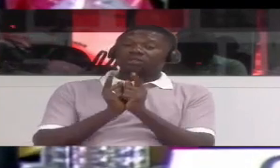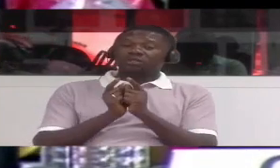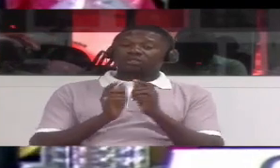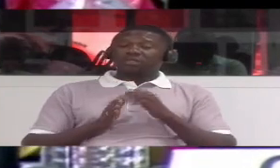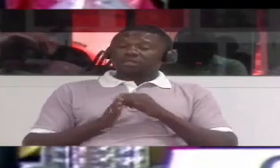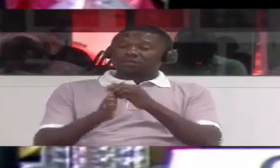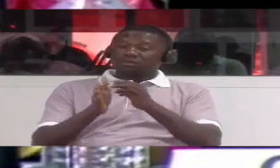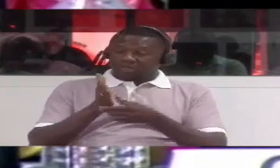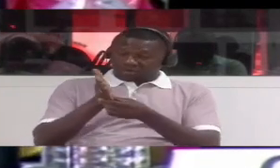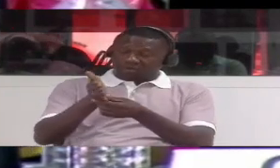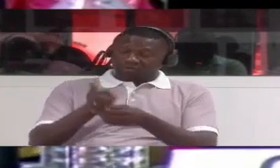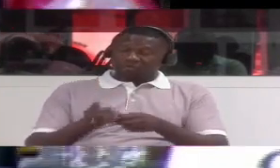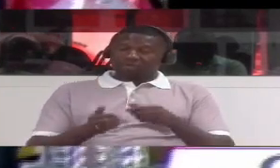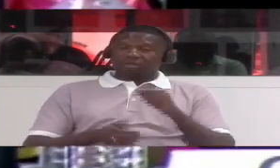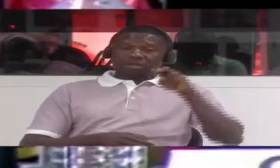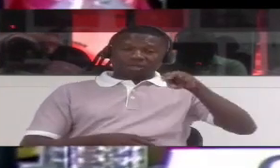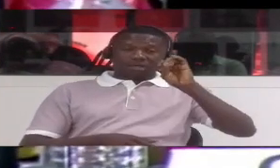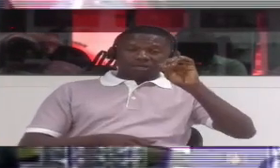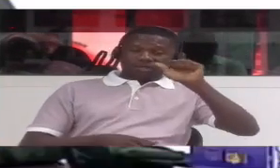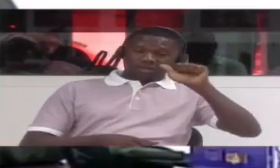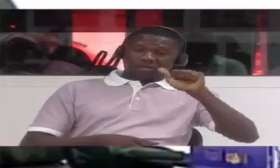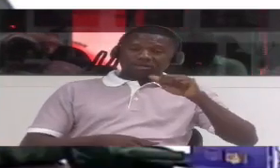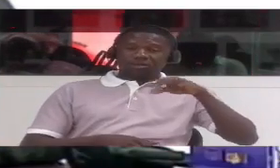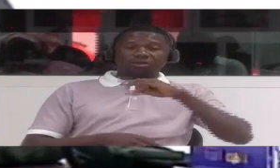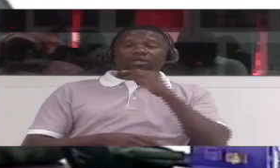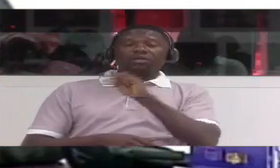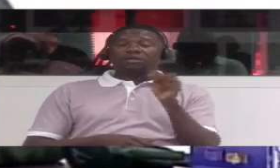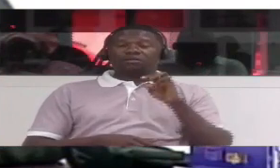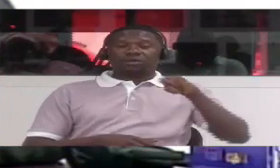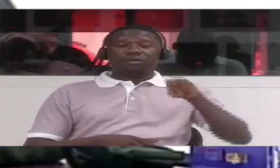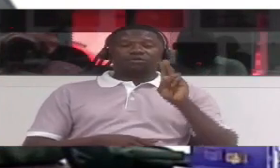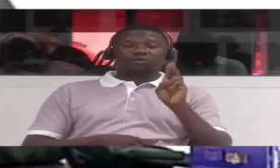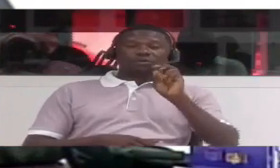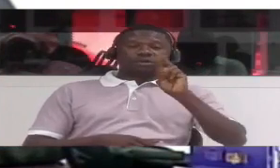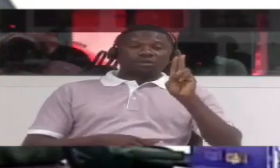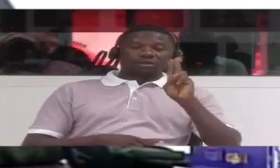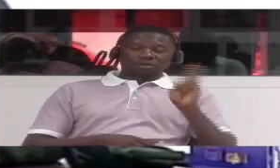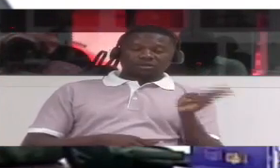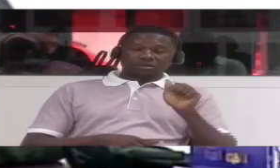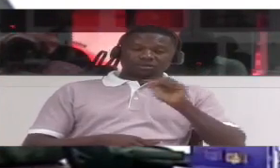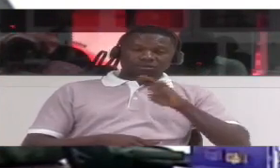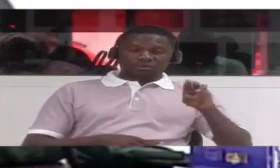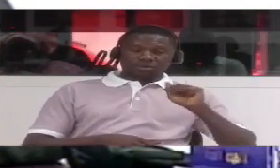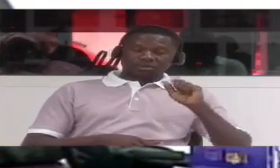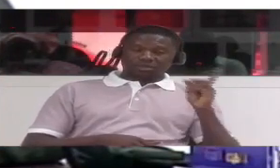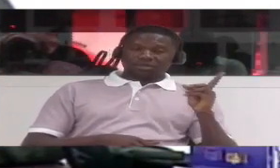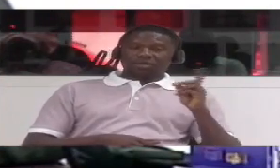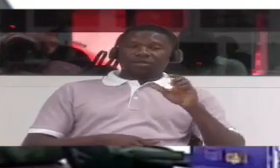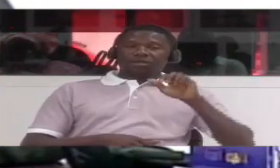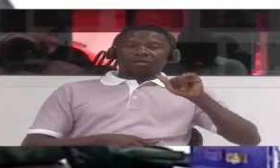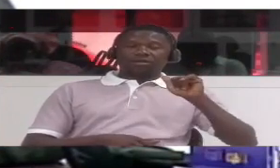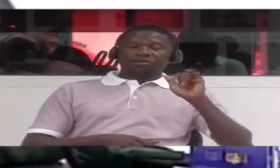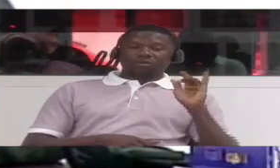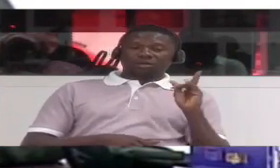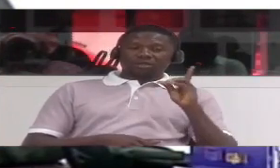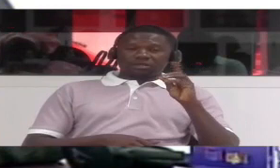NIA. You referred to him as Mohammed Haidara, as well as Nuru Seka of the NIA, who I believe